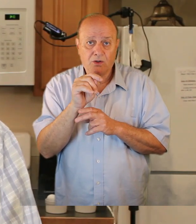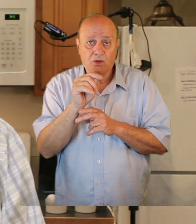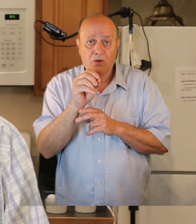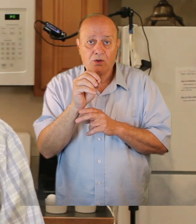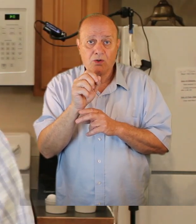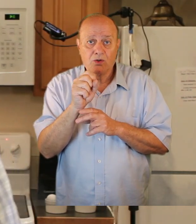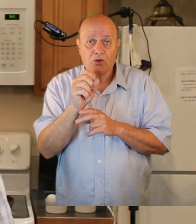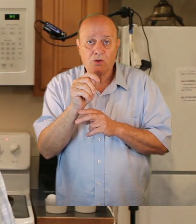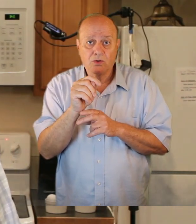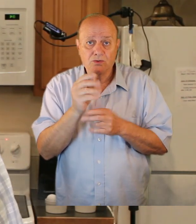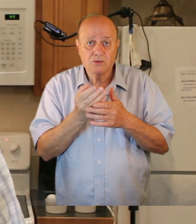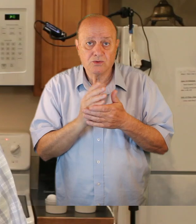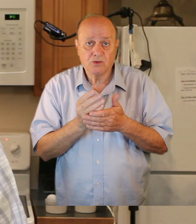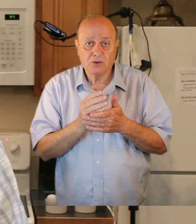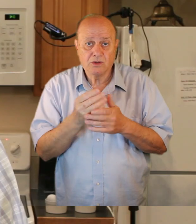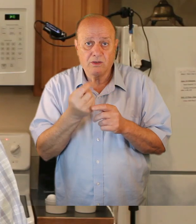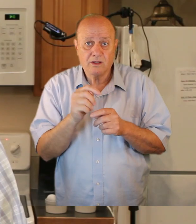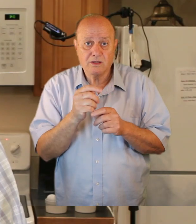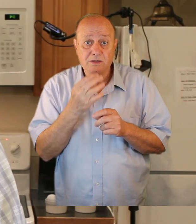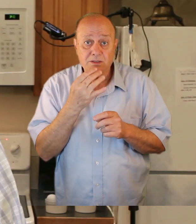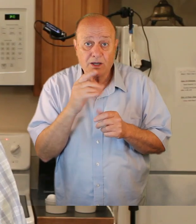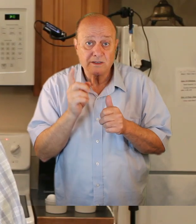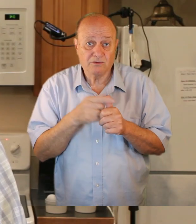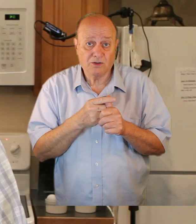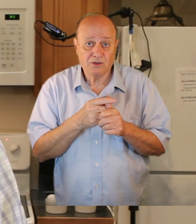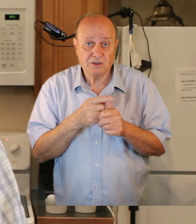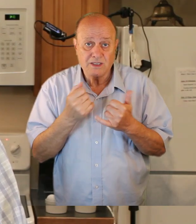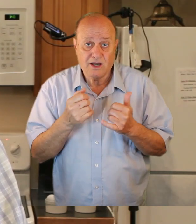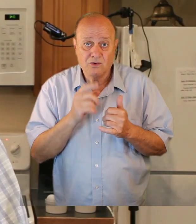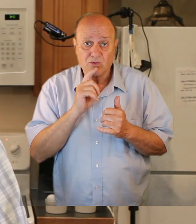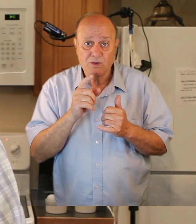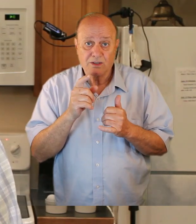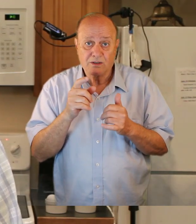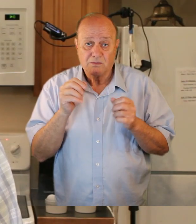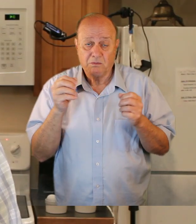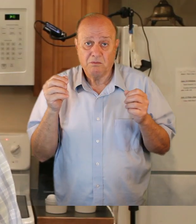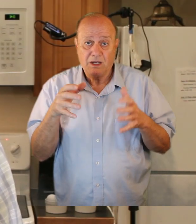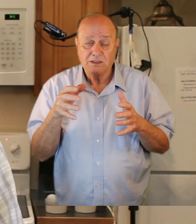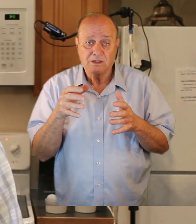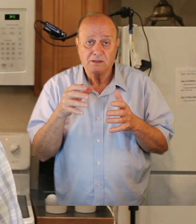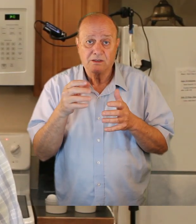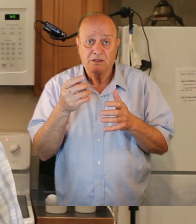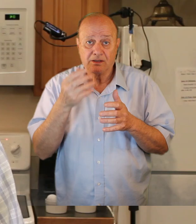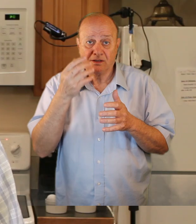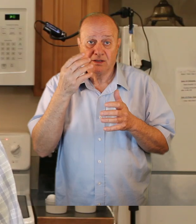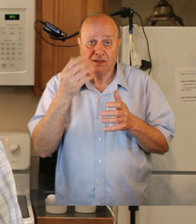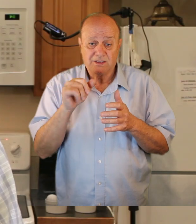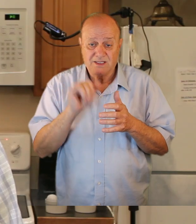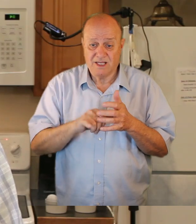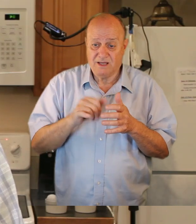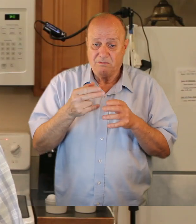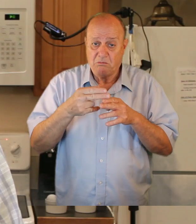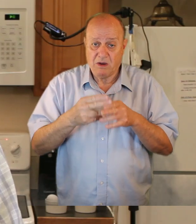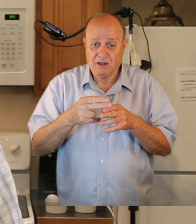first. I mentioned a moment ago how the real genius of the Laotian blend is